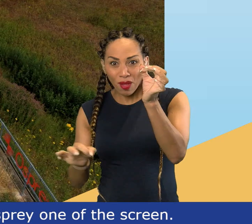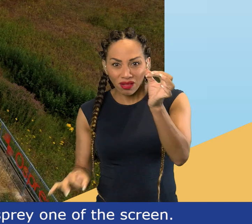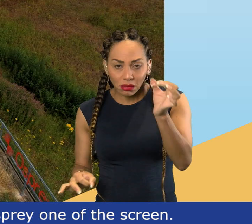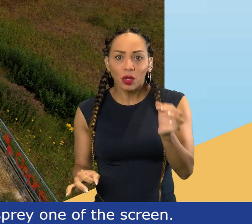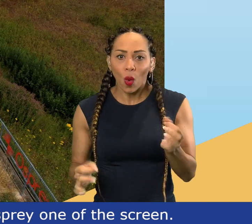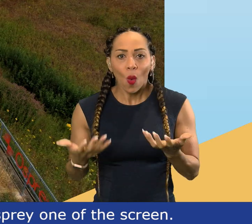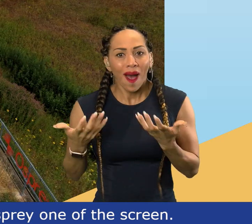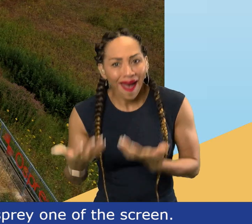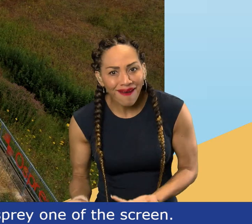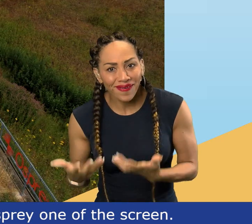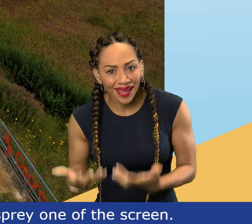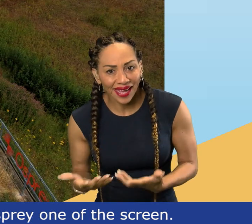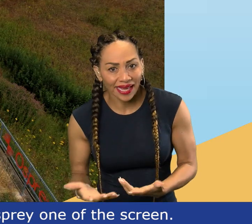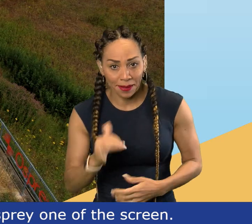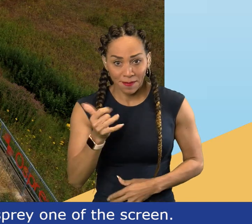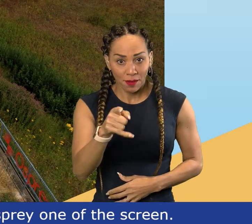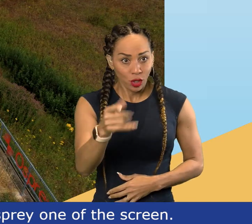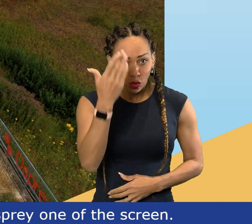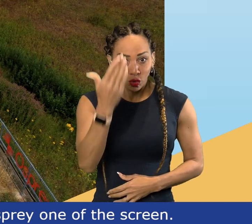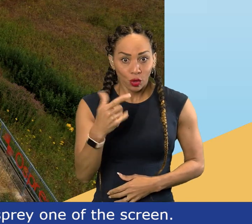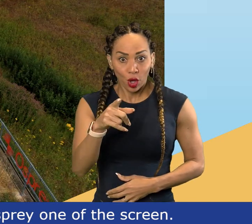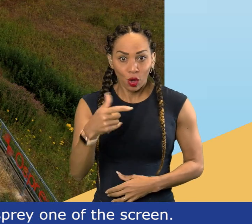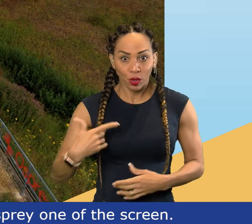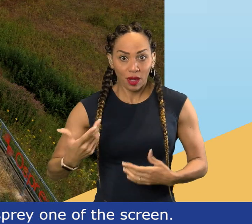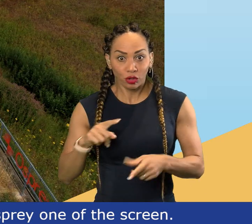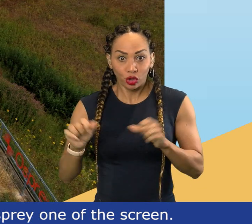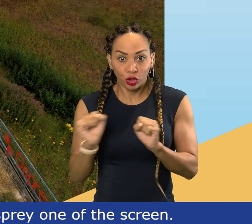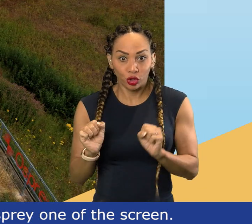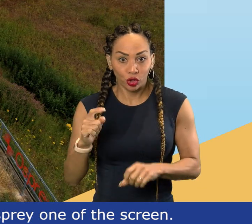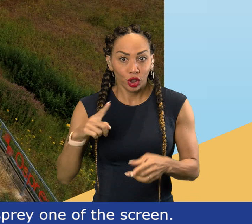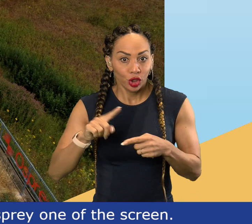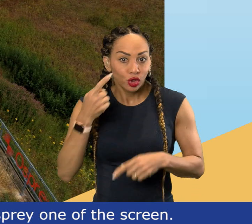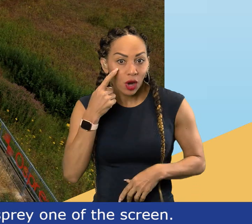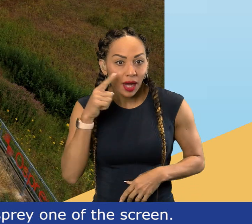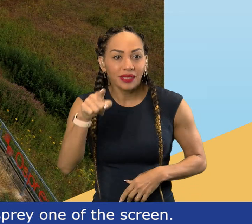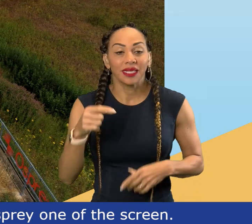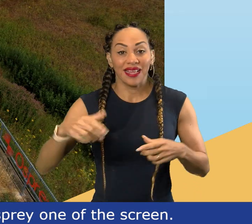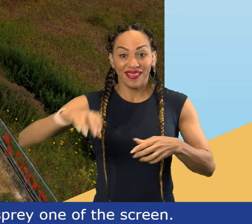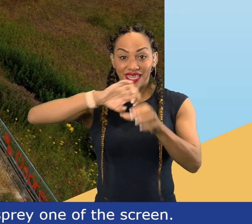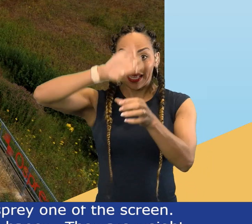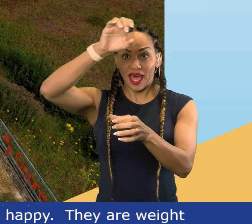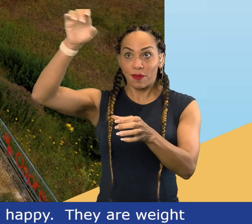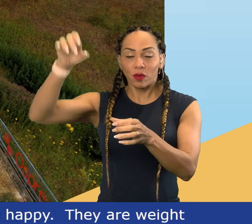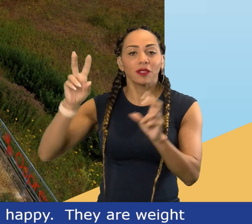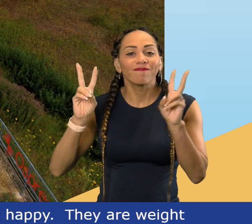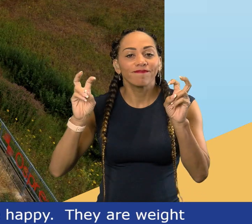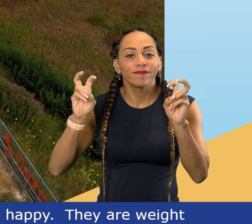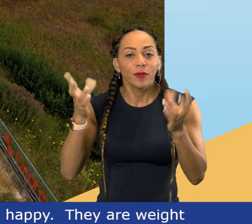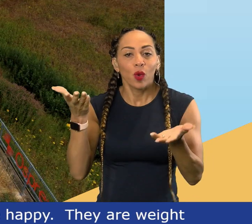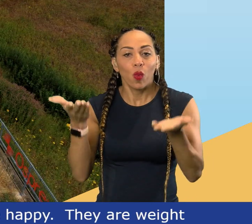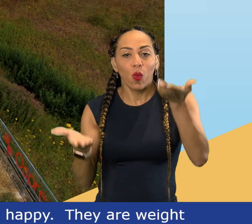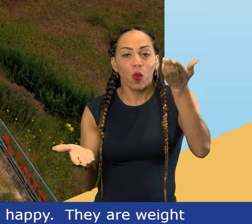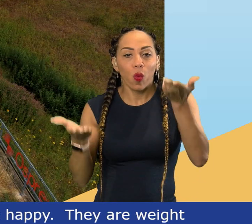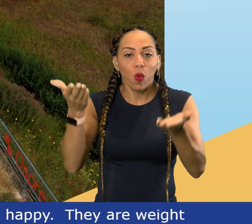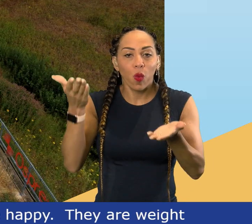not used a public charger yet, they're weight managed, so it takes some of the strain away from lifting the actual unit and plugging that into the car. So there's